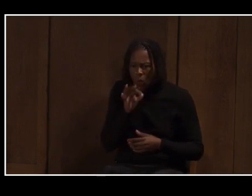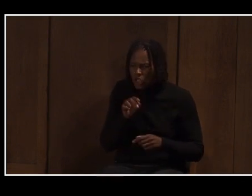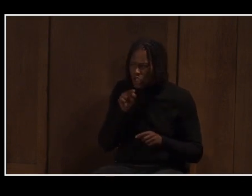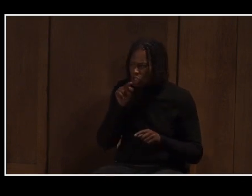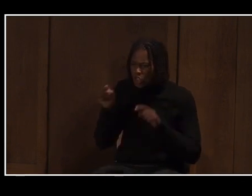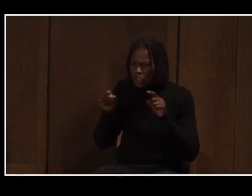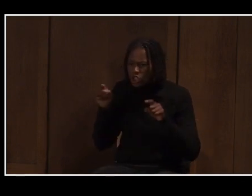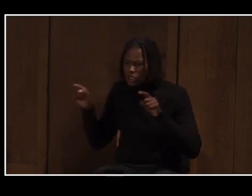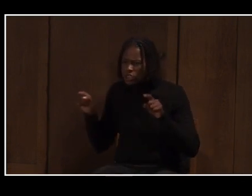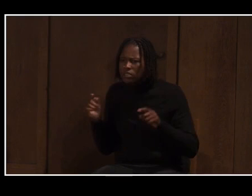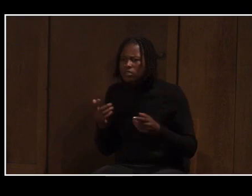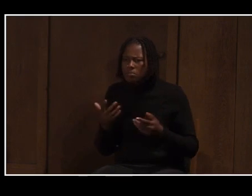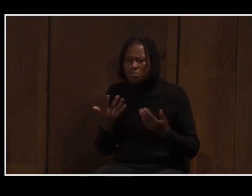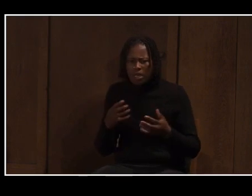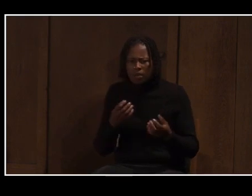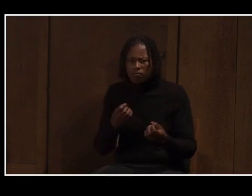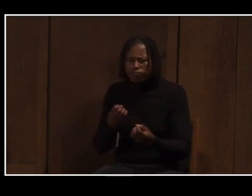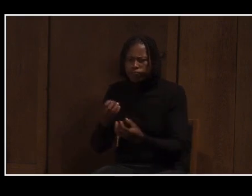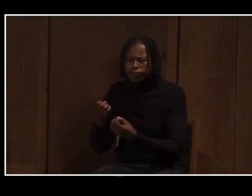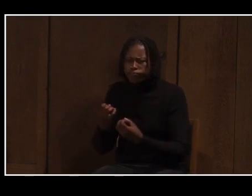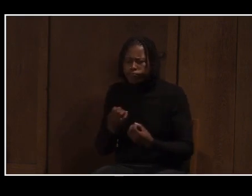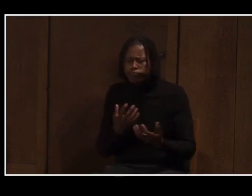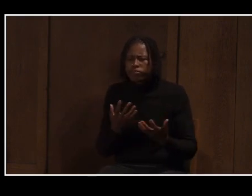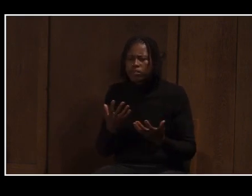requires us to think about